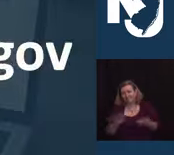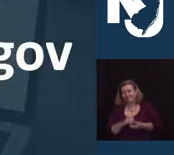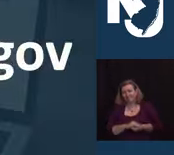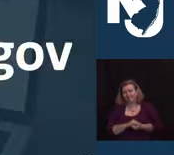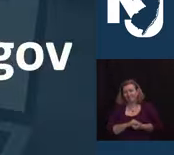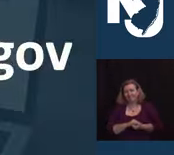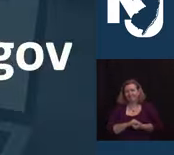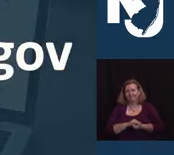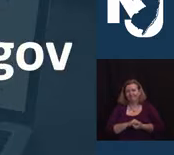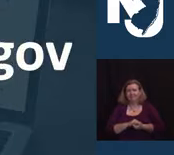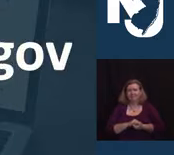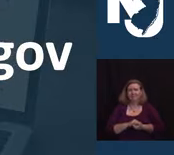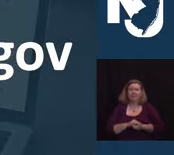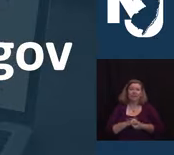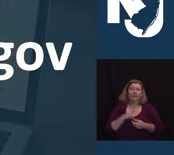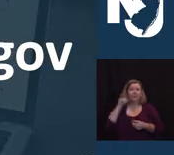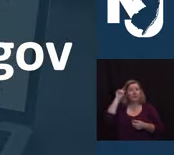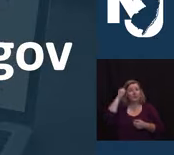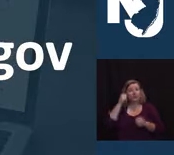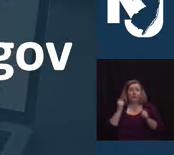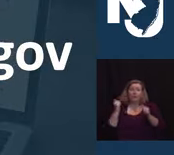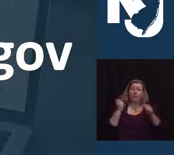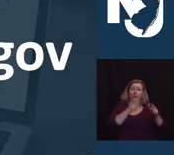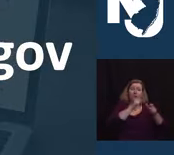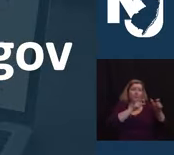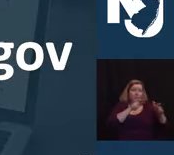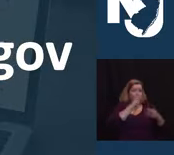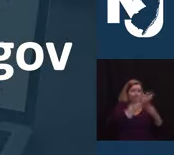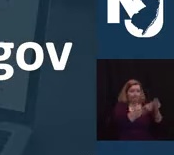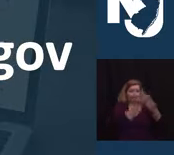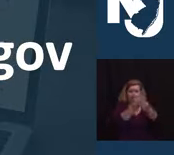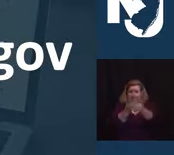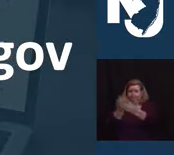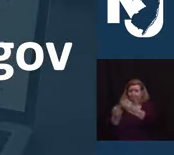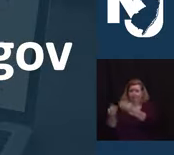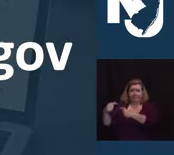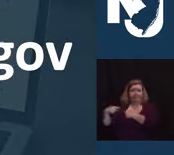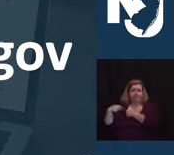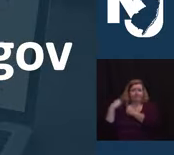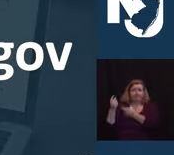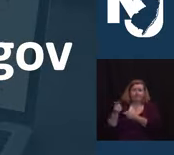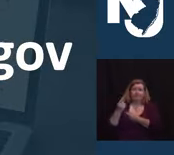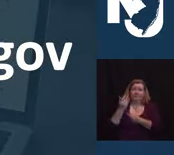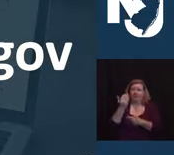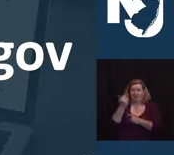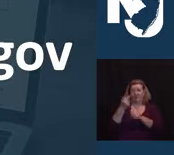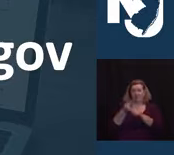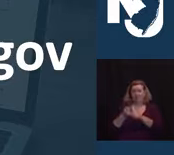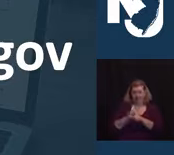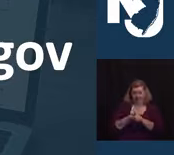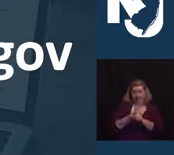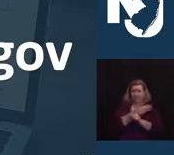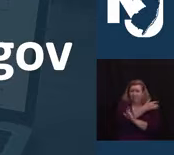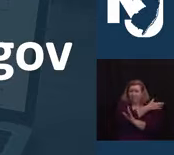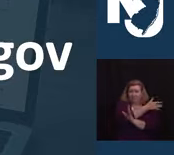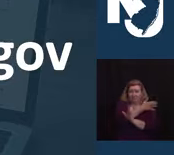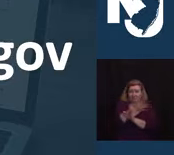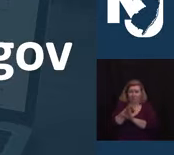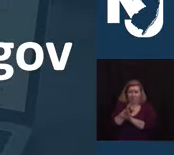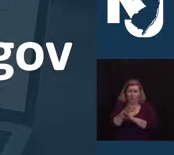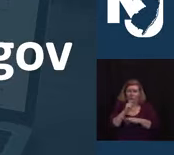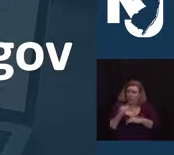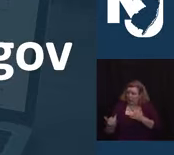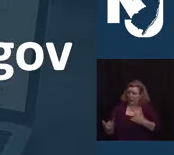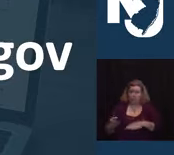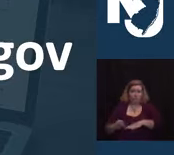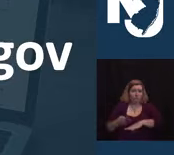And we remember all we have lost over the past 15 months. The days are getting better, there's no question about that, but we must remember that there